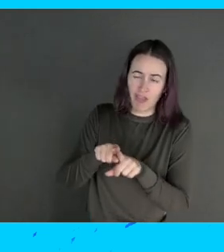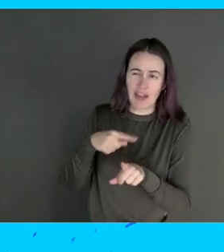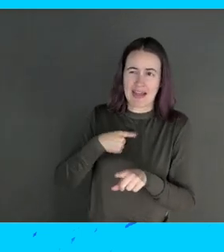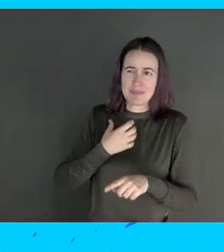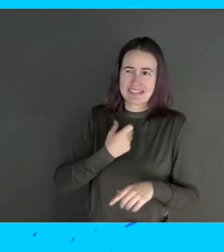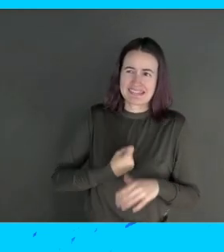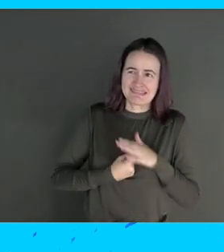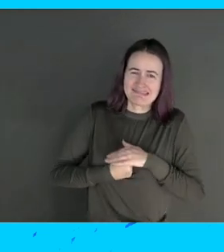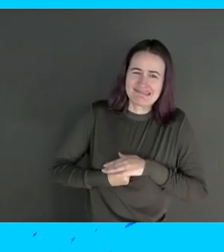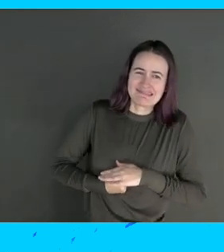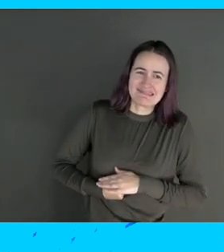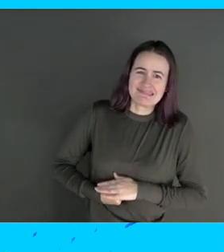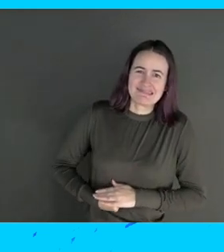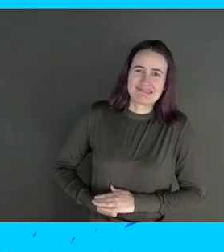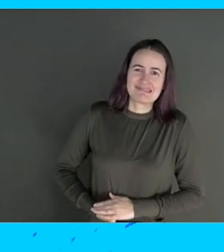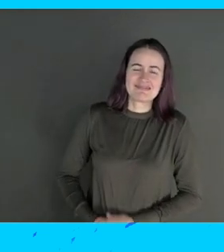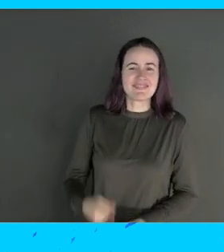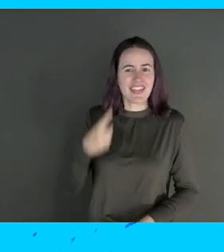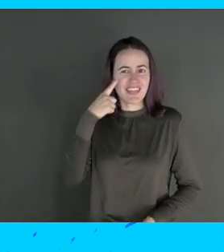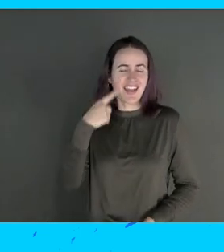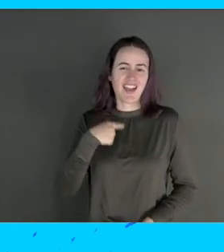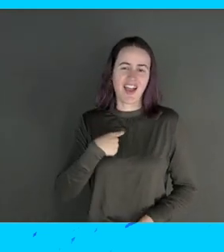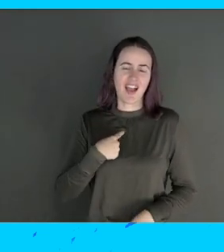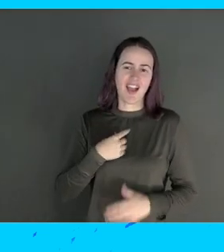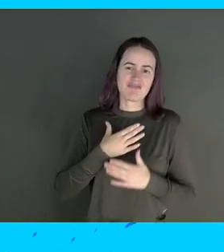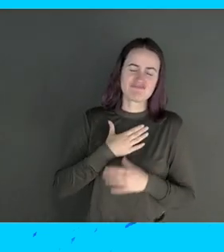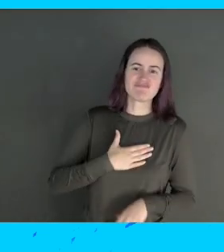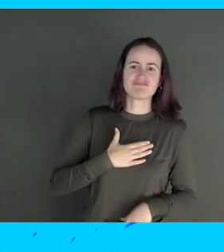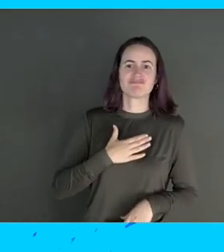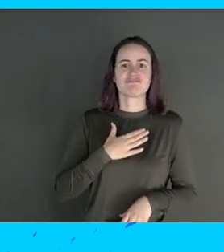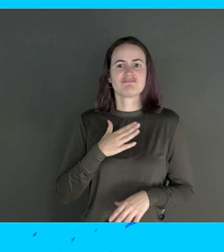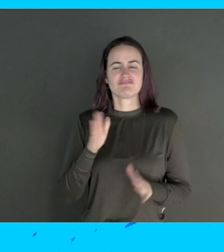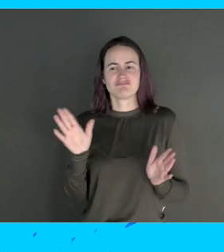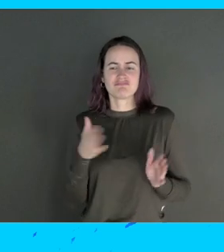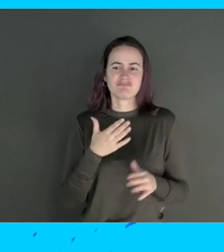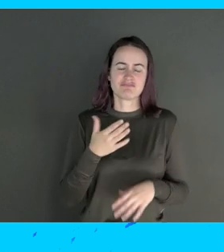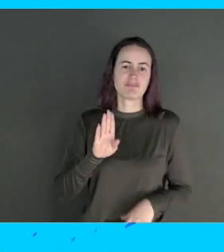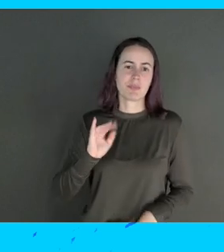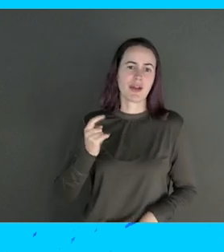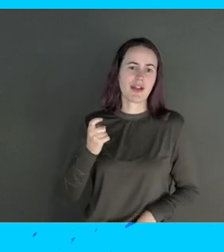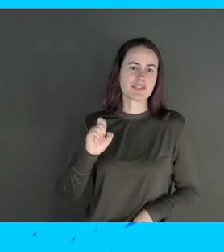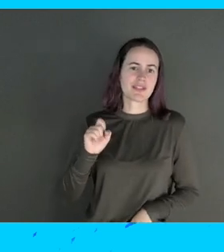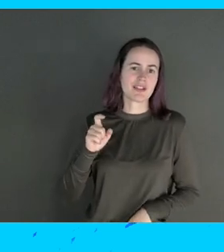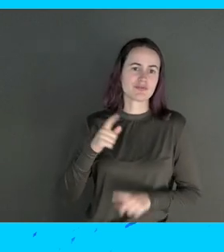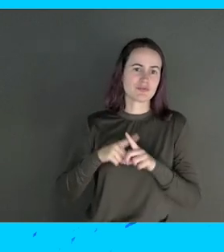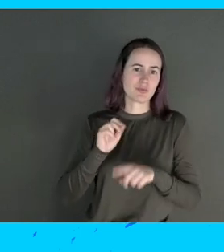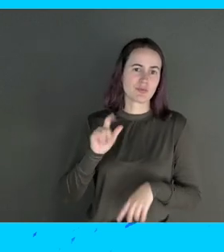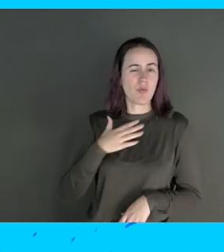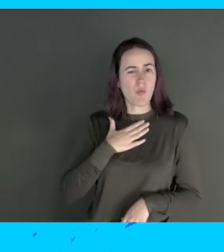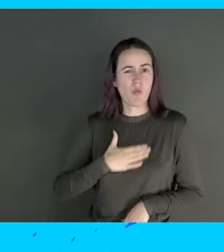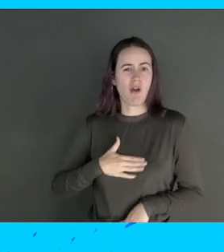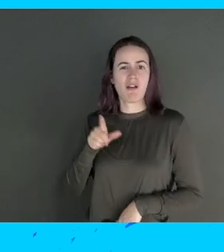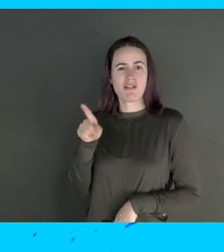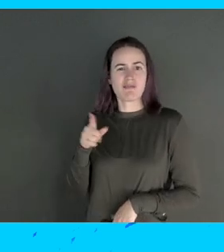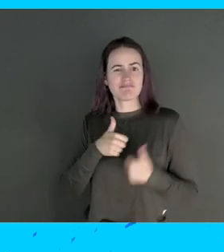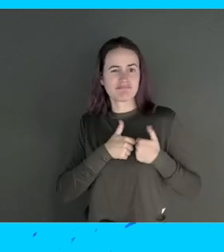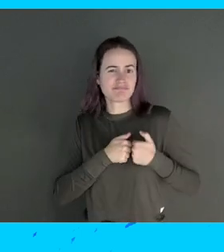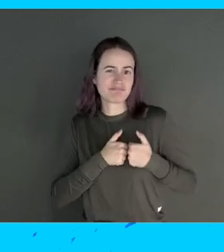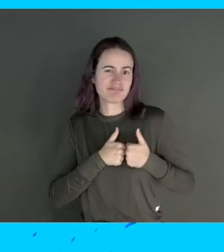I think I'm bisexual and I really love you. I want you to be my boyfriend." I sent it. My heart was